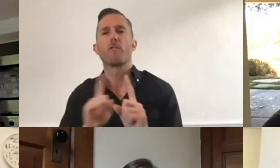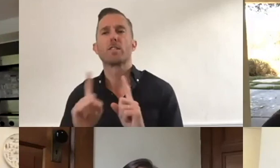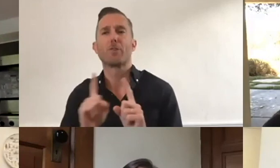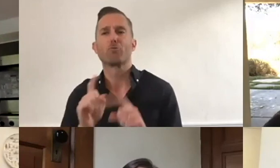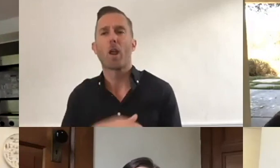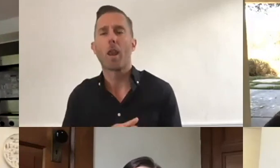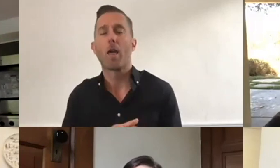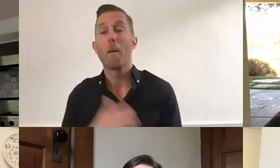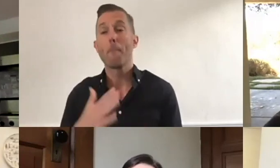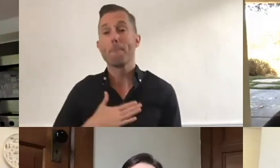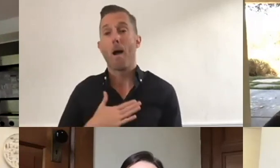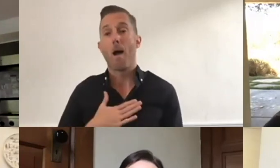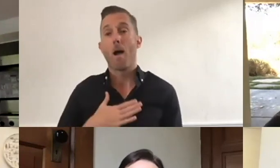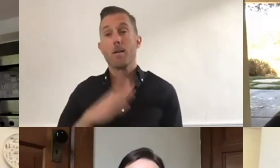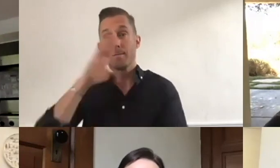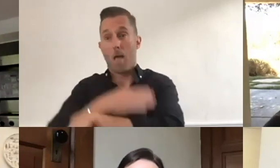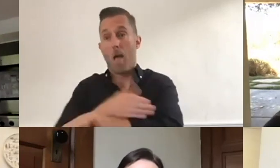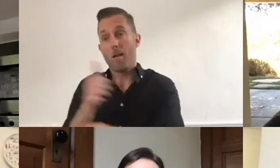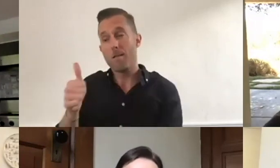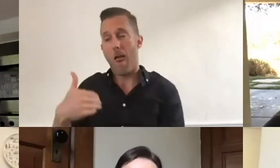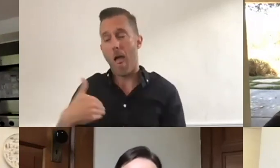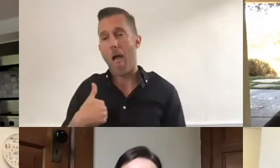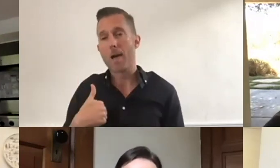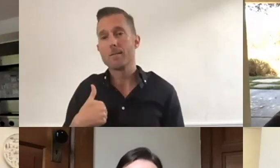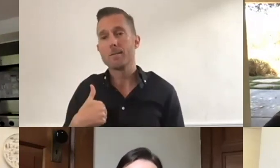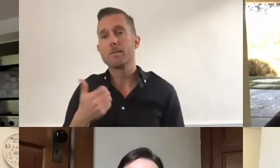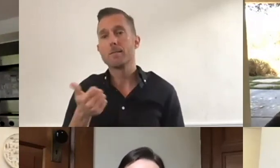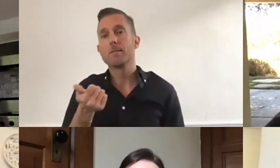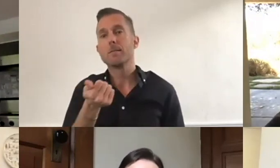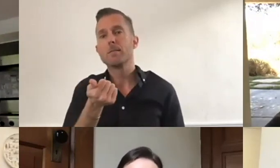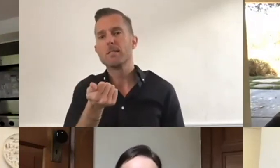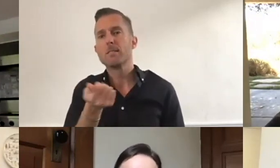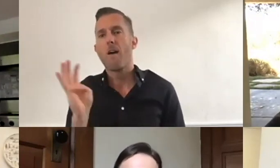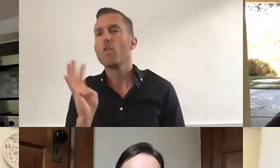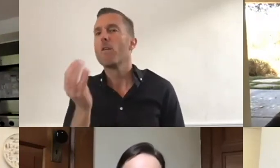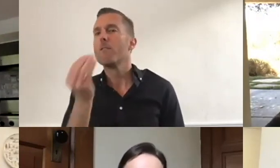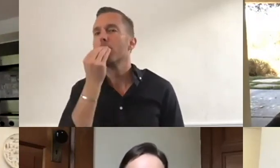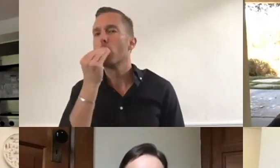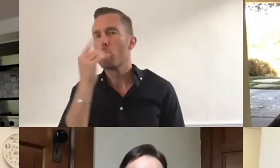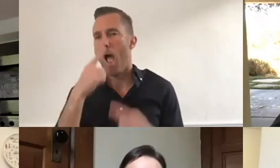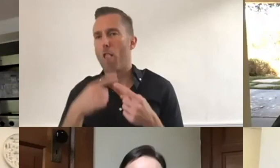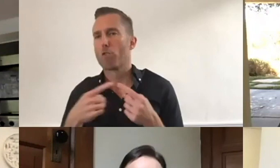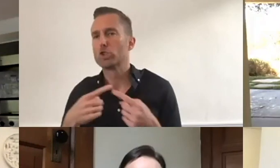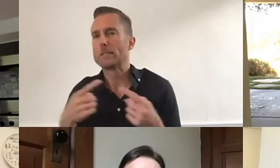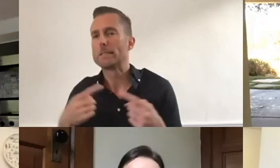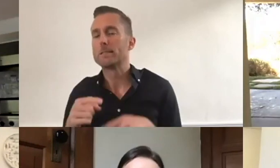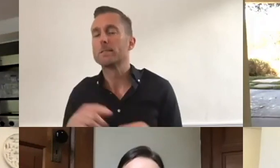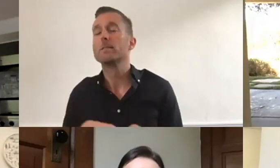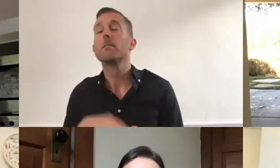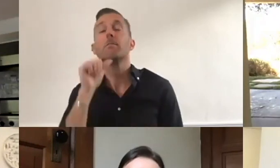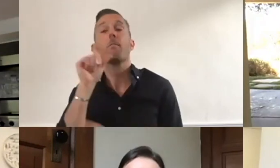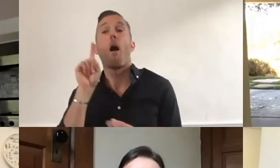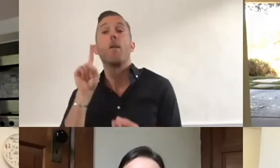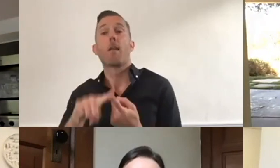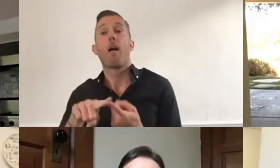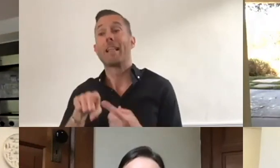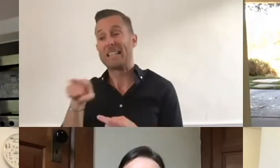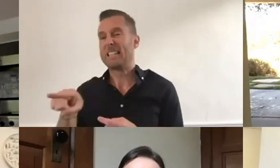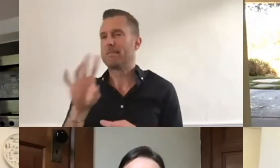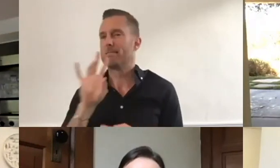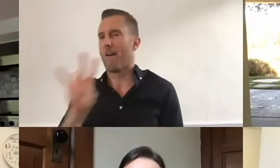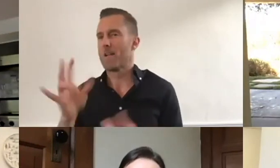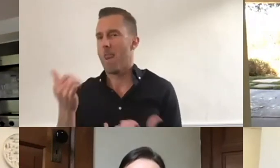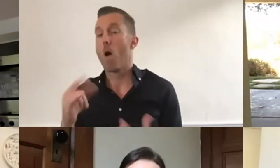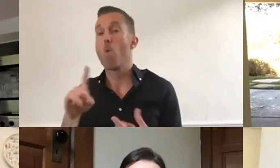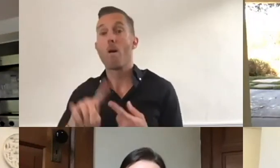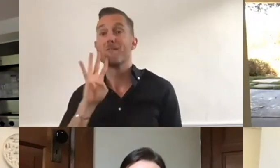My son has several multiple food allergies, and it wasn't until he's 7 now, and when he was 4,